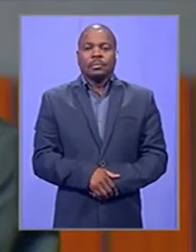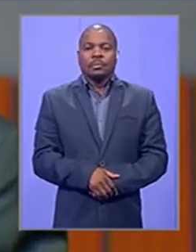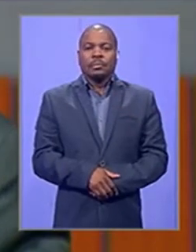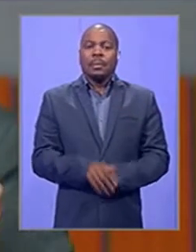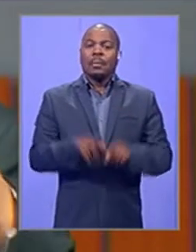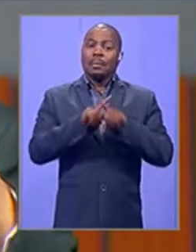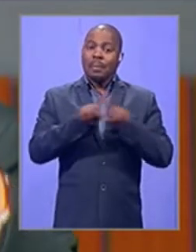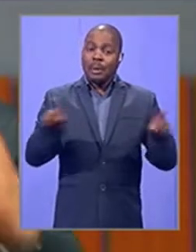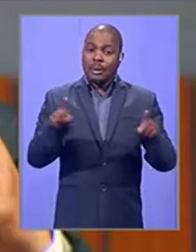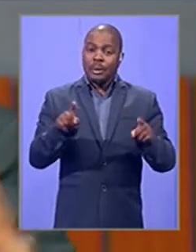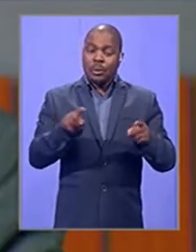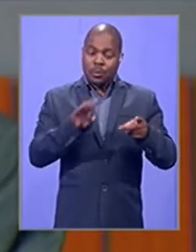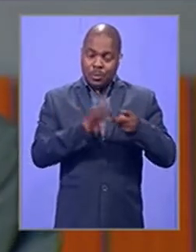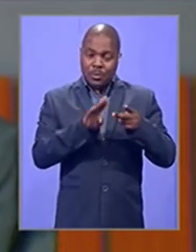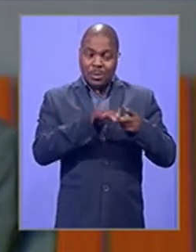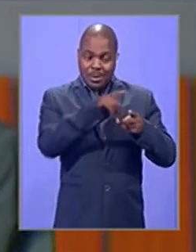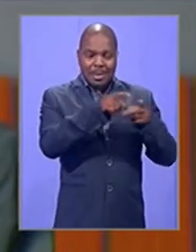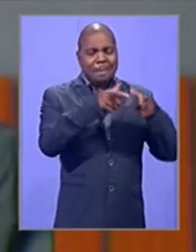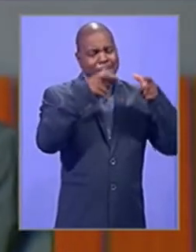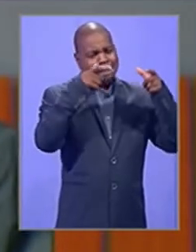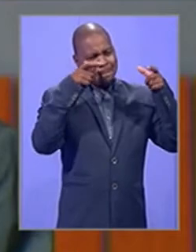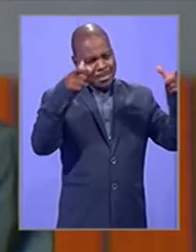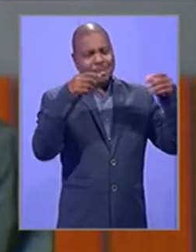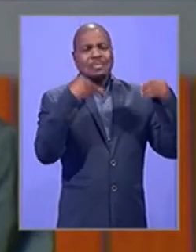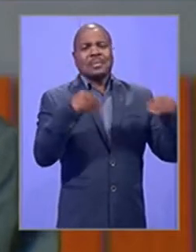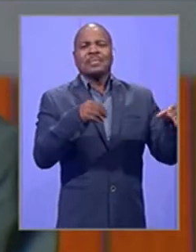but also it's a big business.